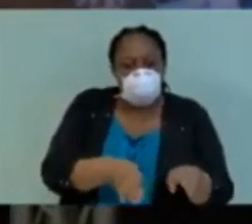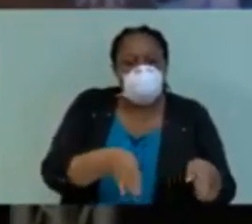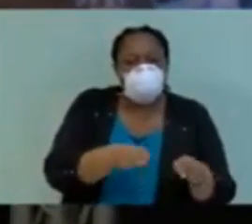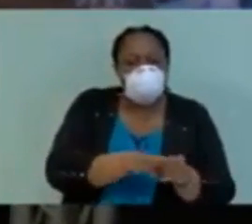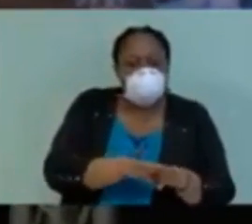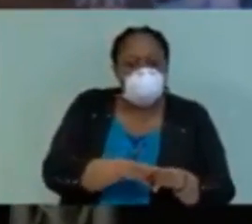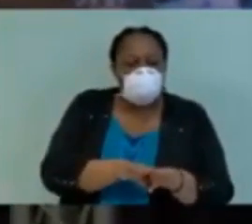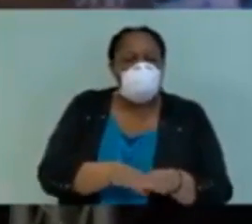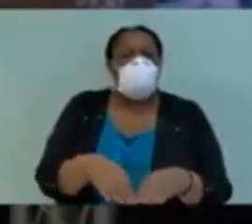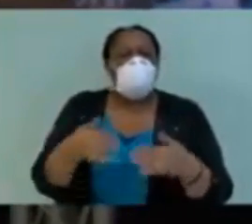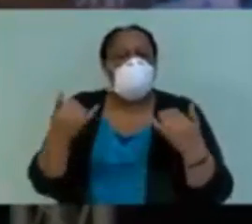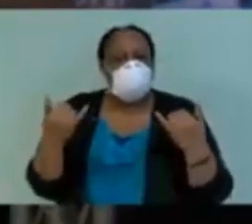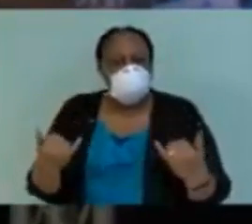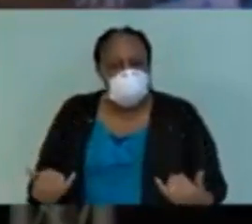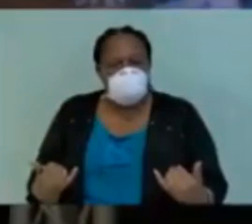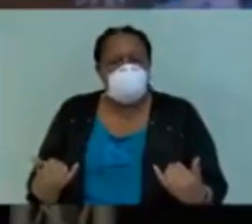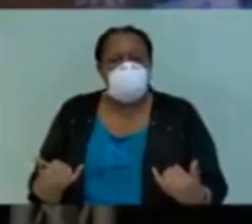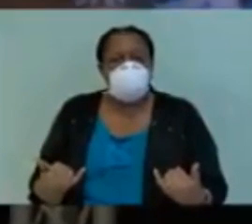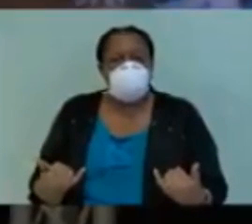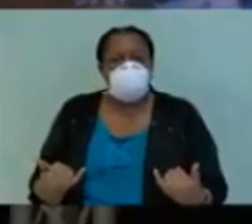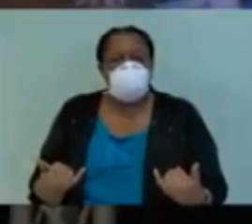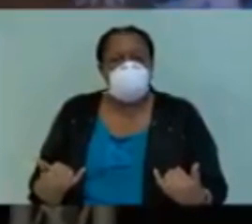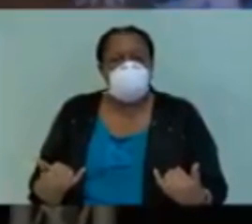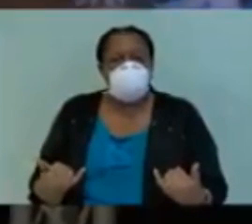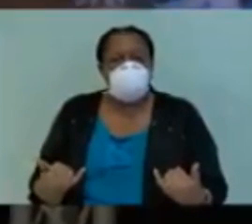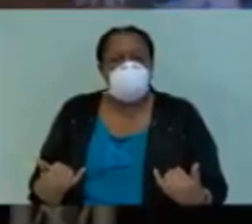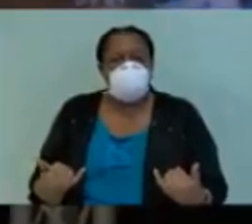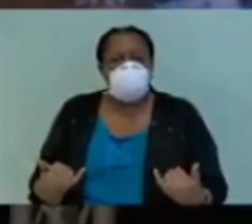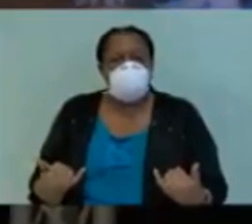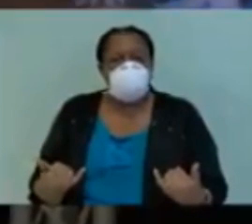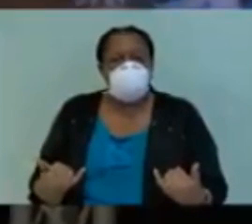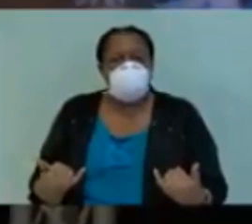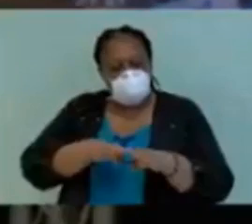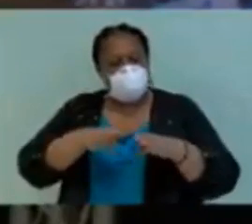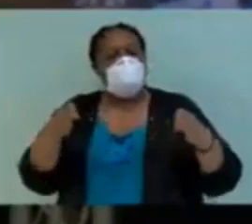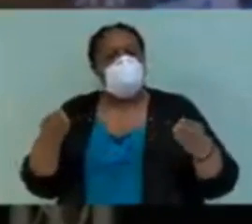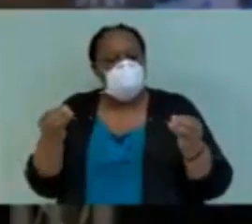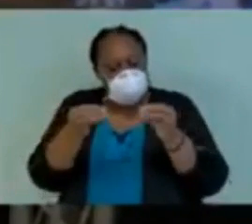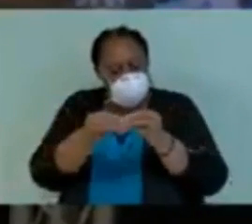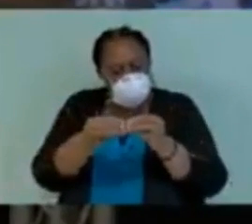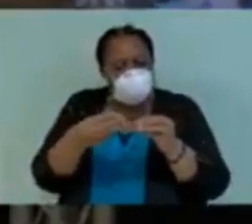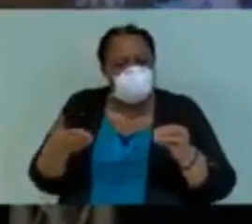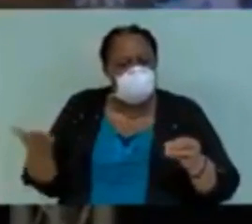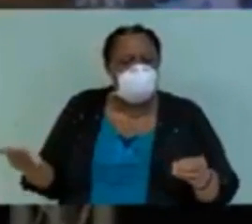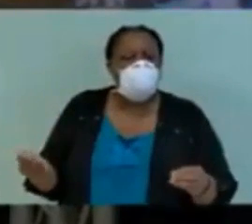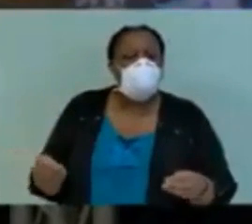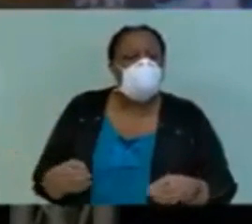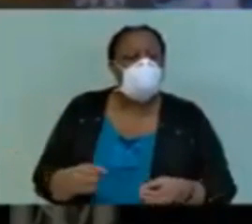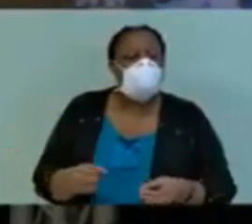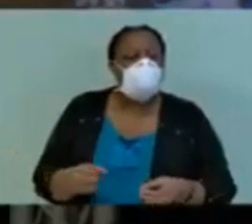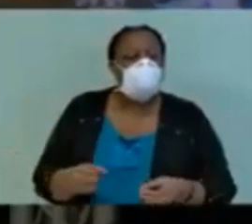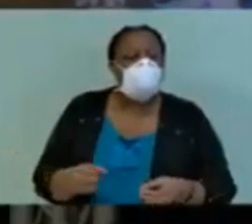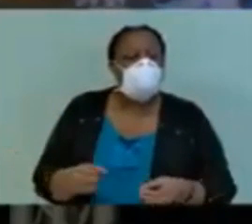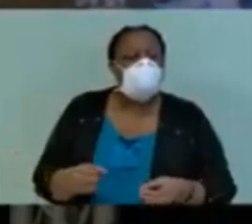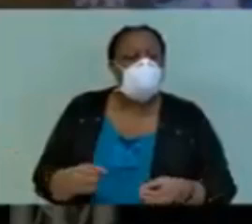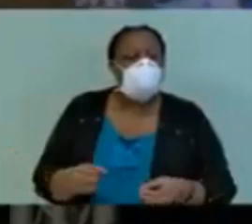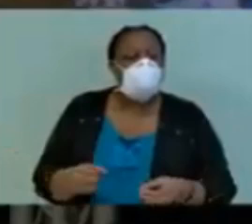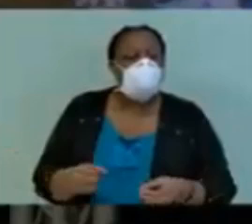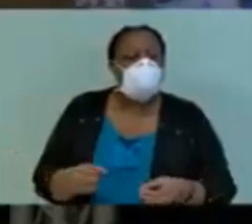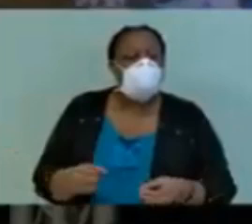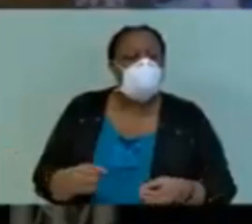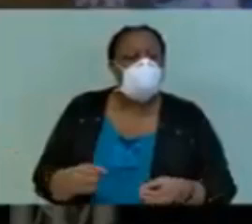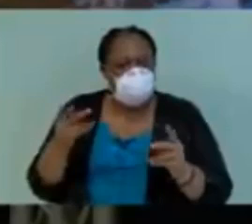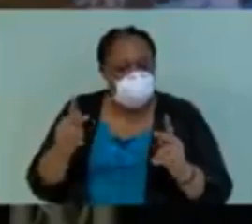customs. Through close collaboration with the management of the customs, both the business sector and